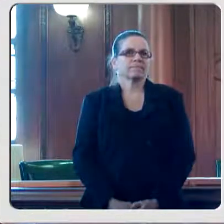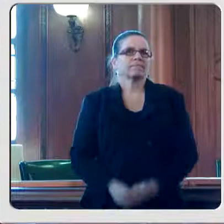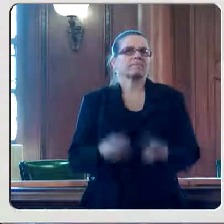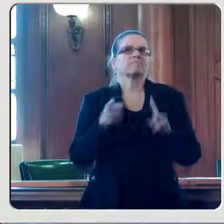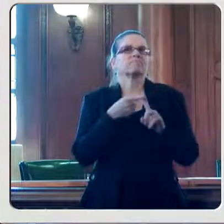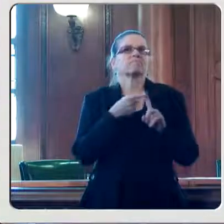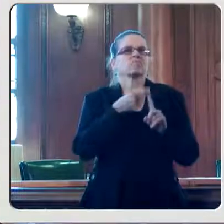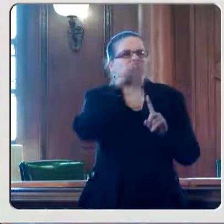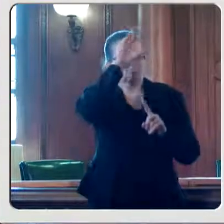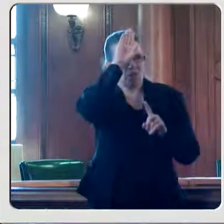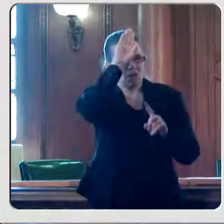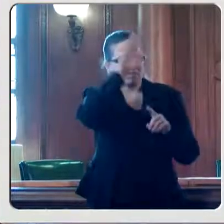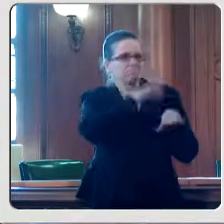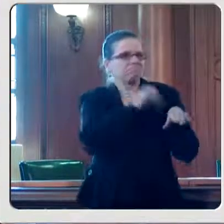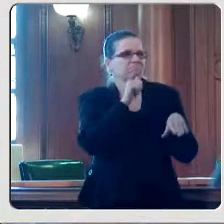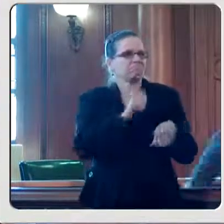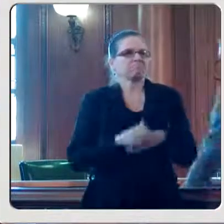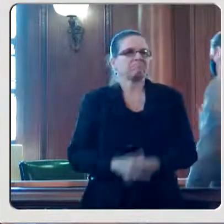B.J. Calvin.